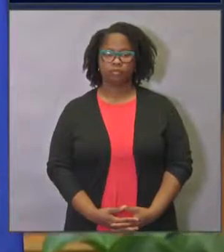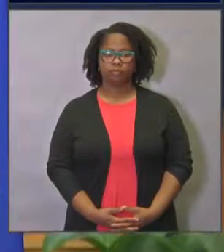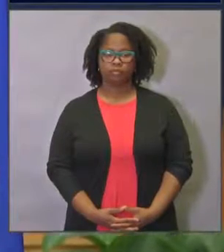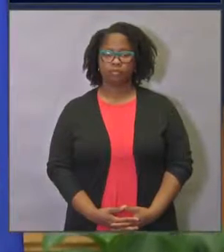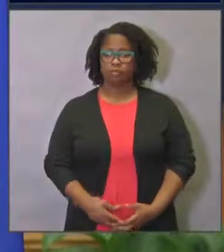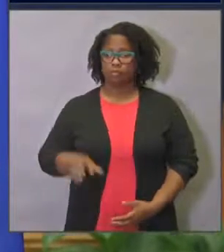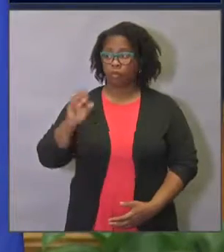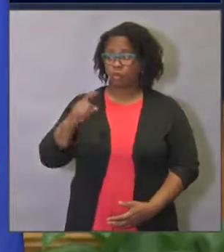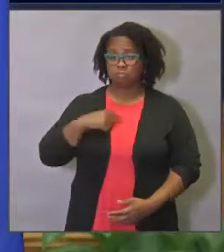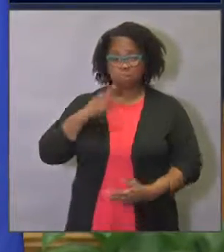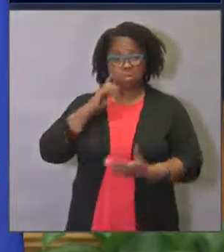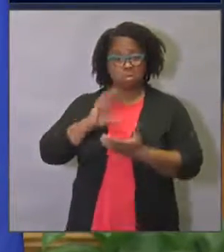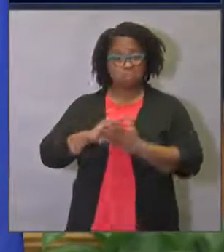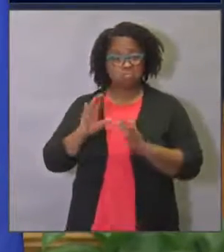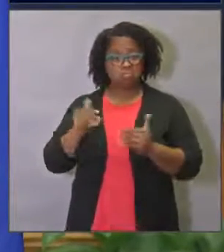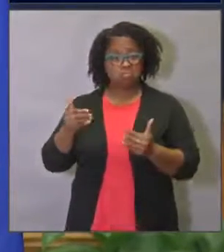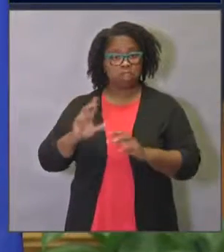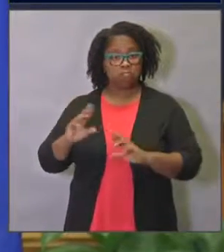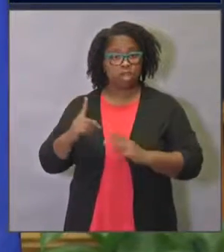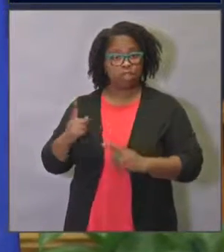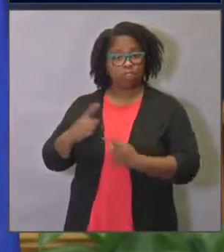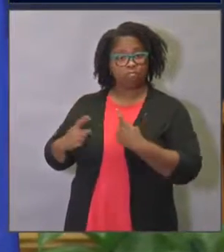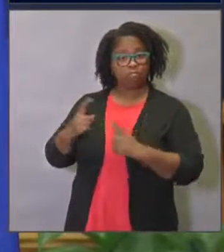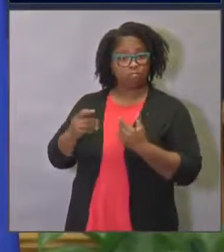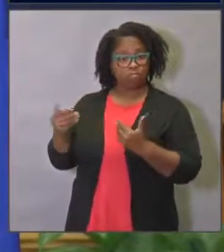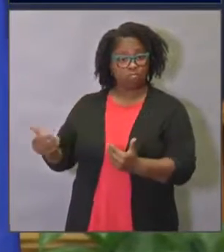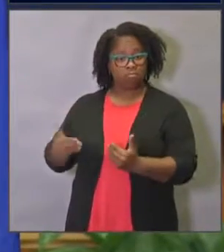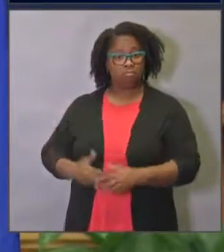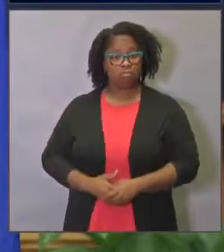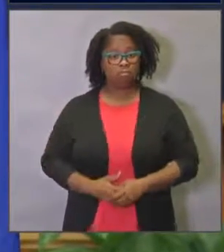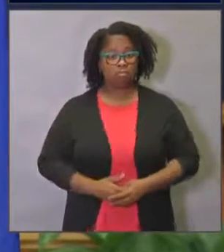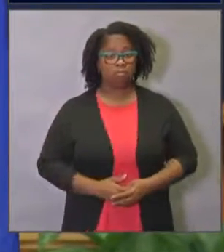Okay, I believe we're ready to take questions.